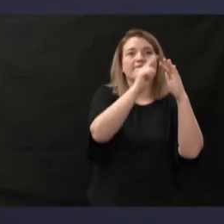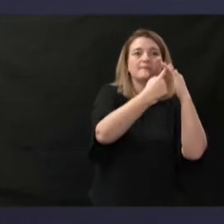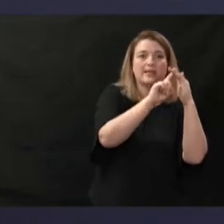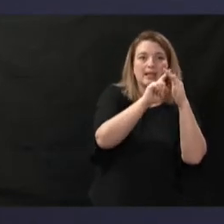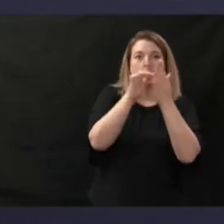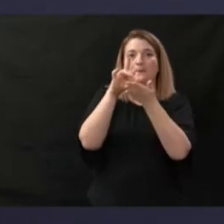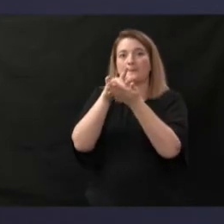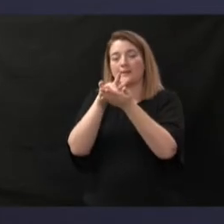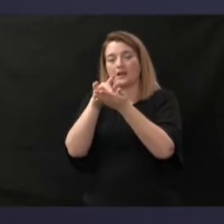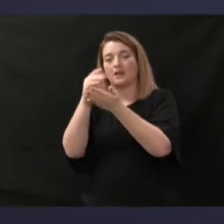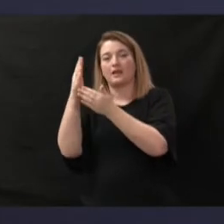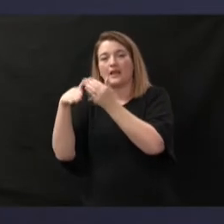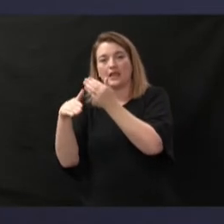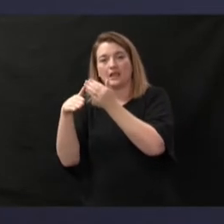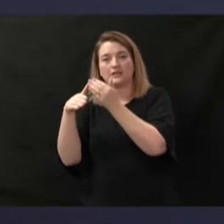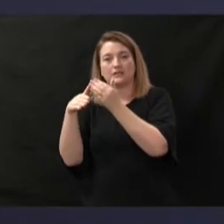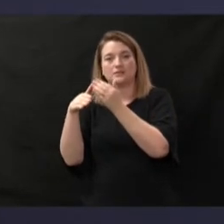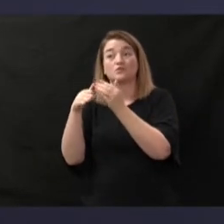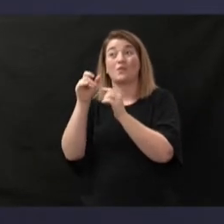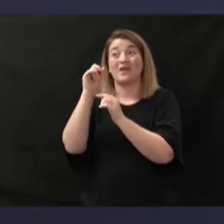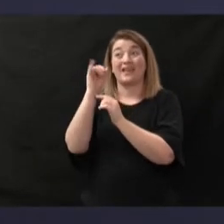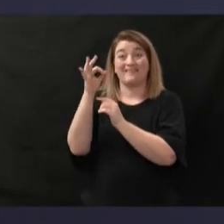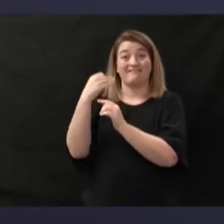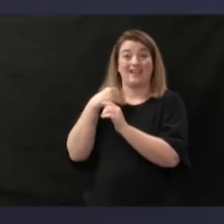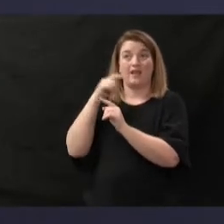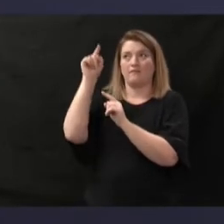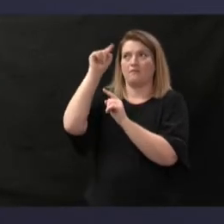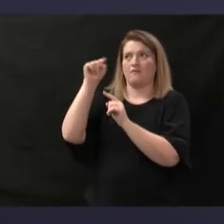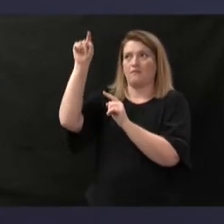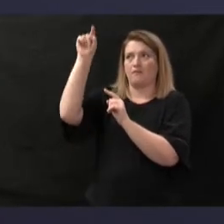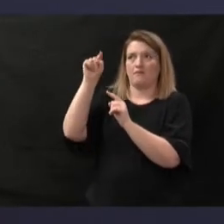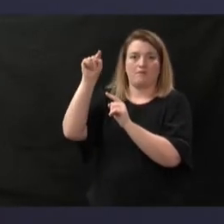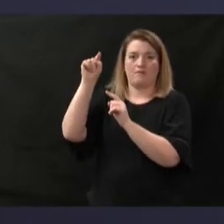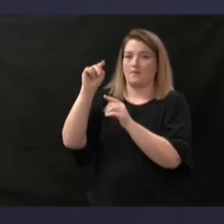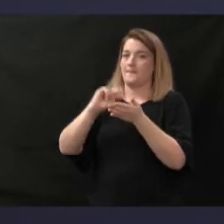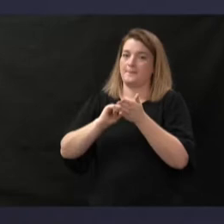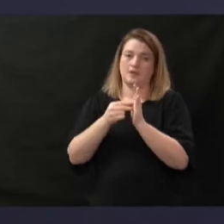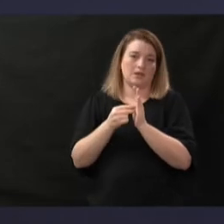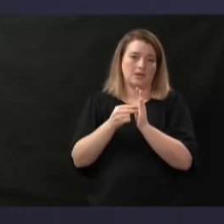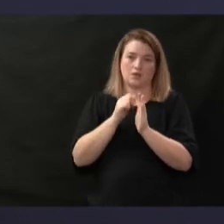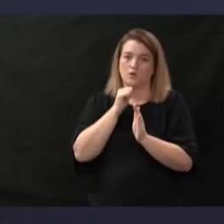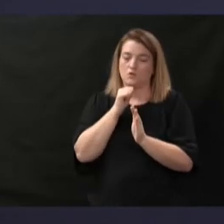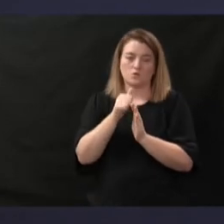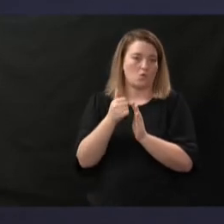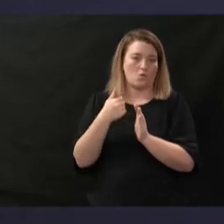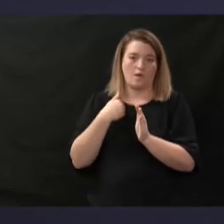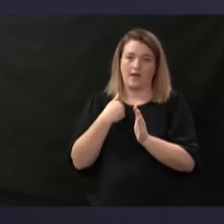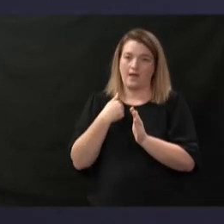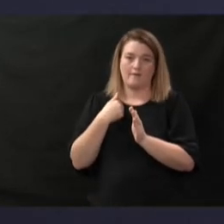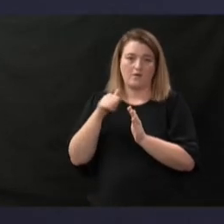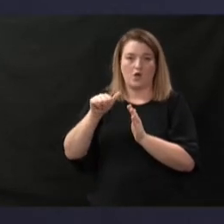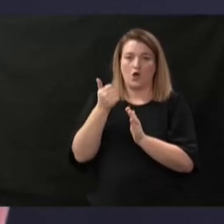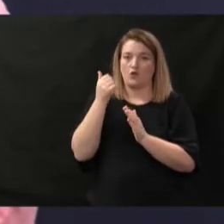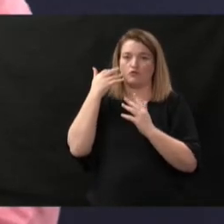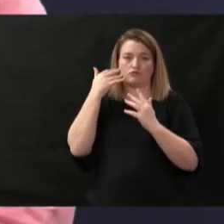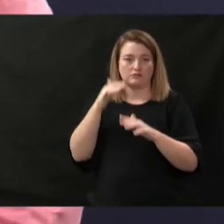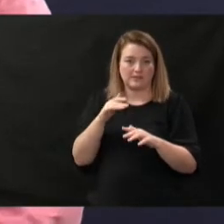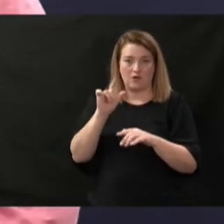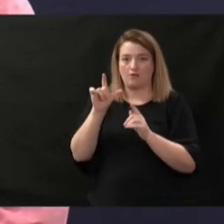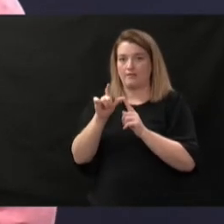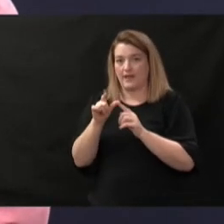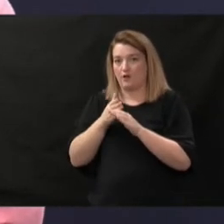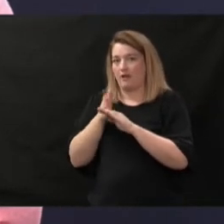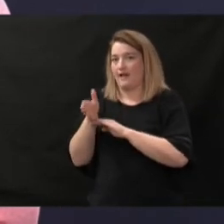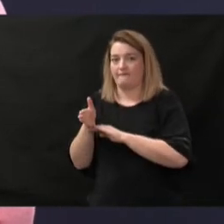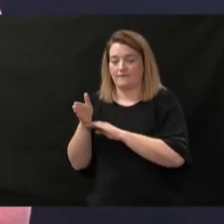team ends in a Y or a W, you cover that last sound up. I hope that didn't mess everybody up. Okay.